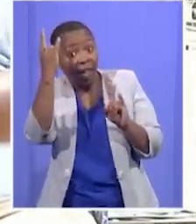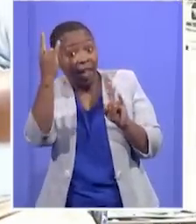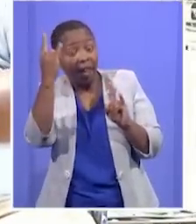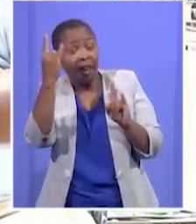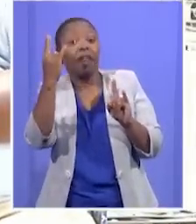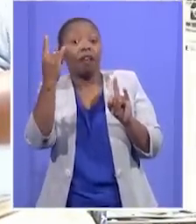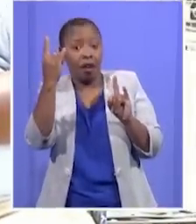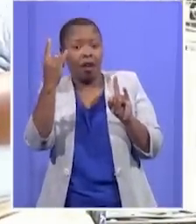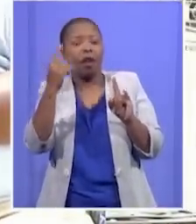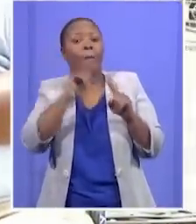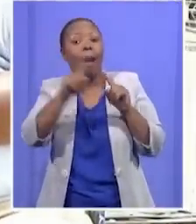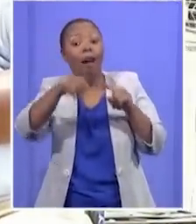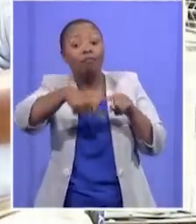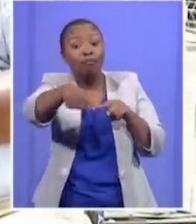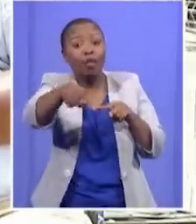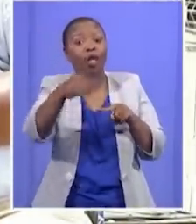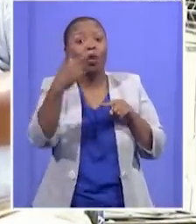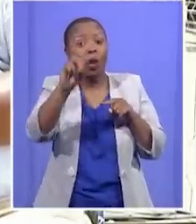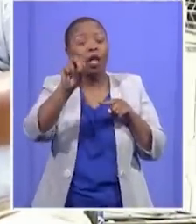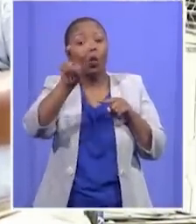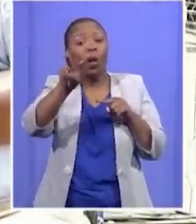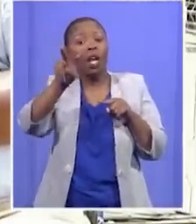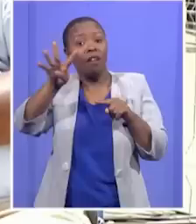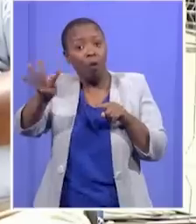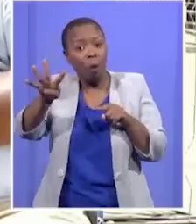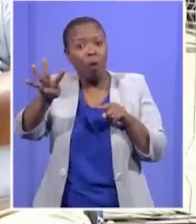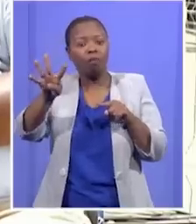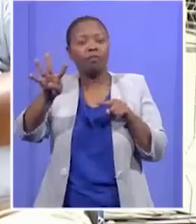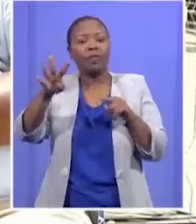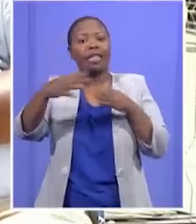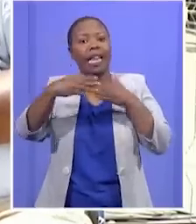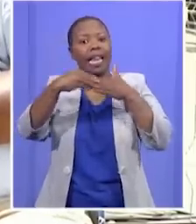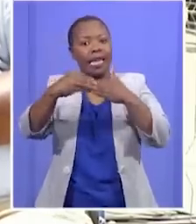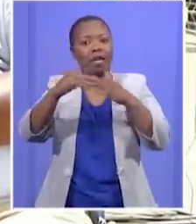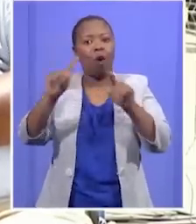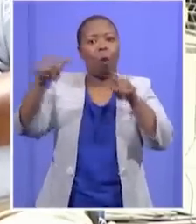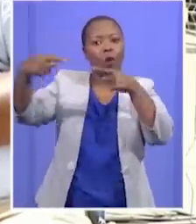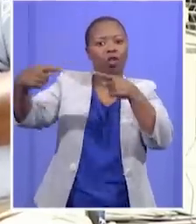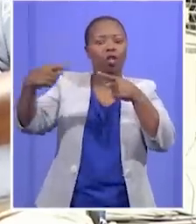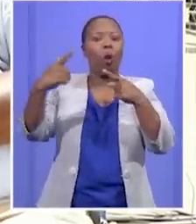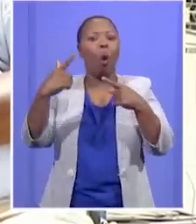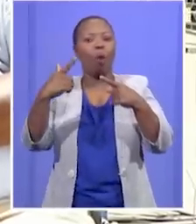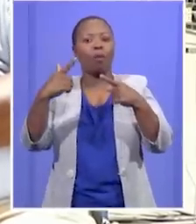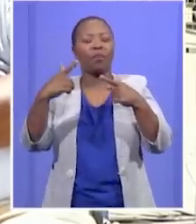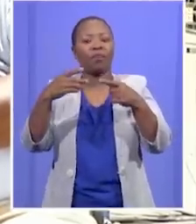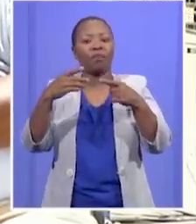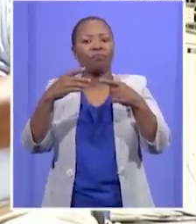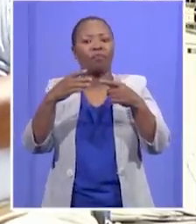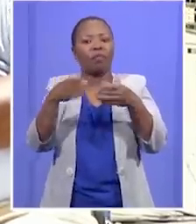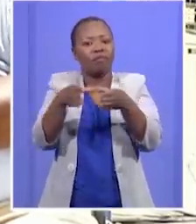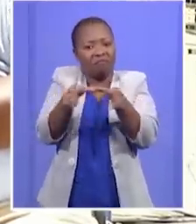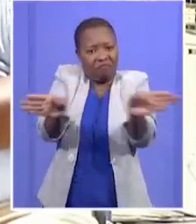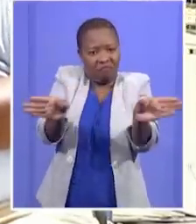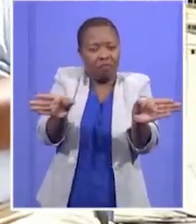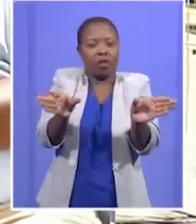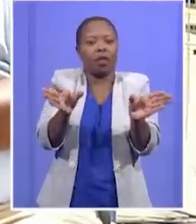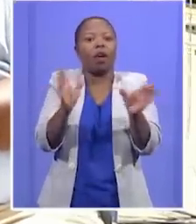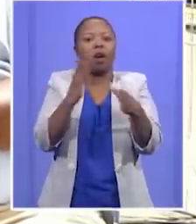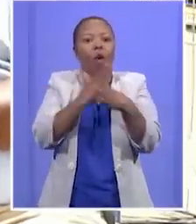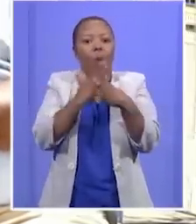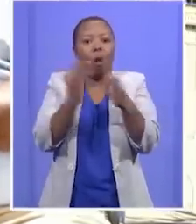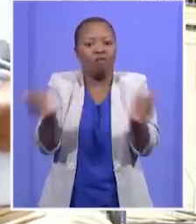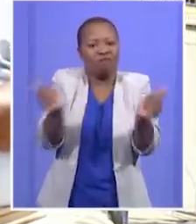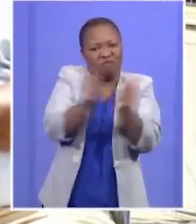then 2024, lead the opposition, or lead at least a coalition government. What do you make of